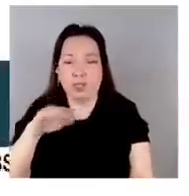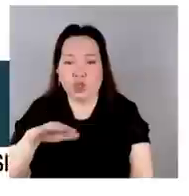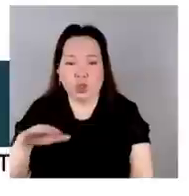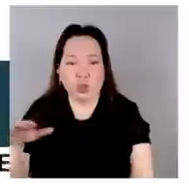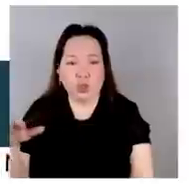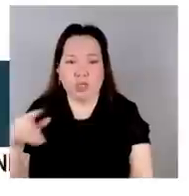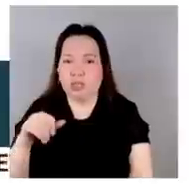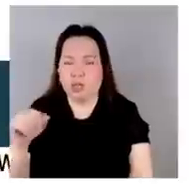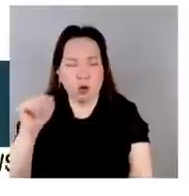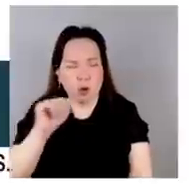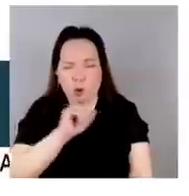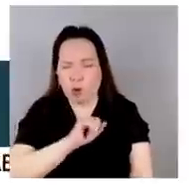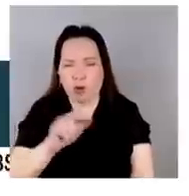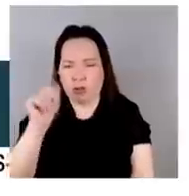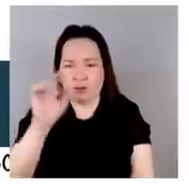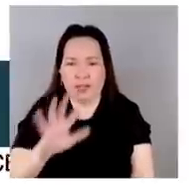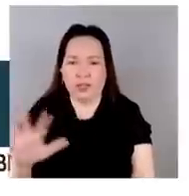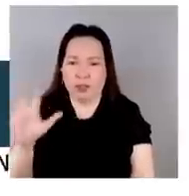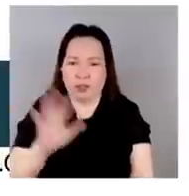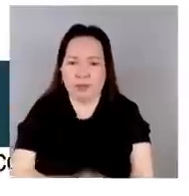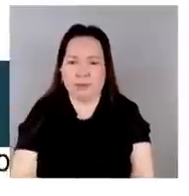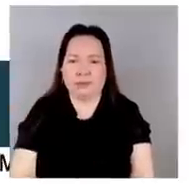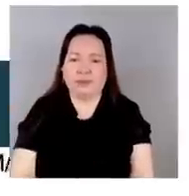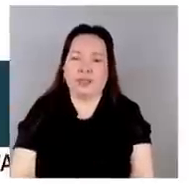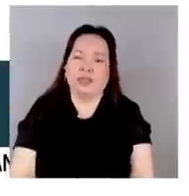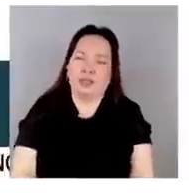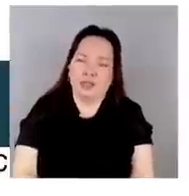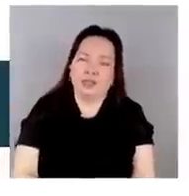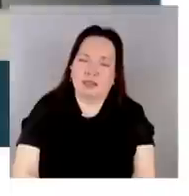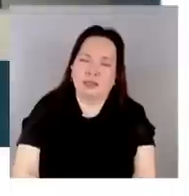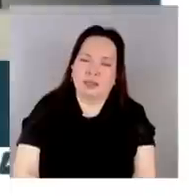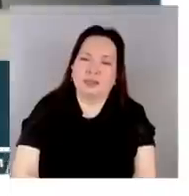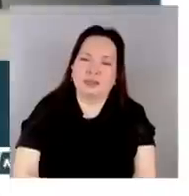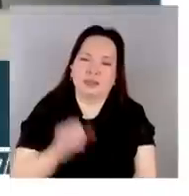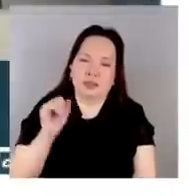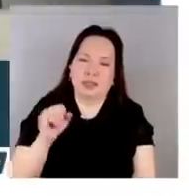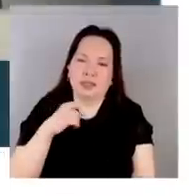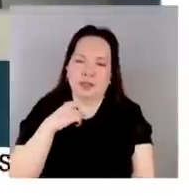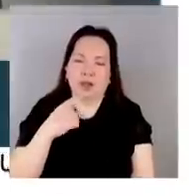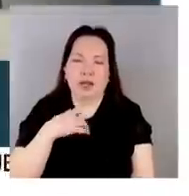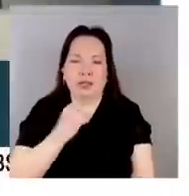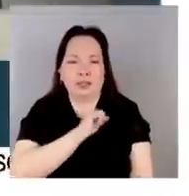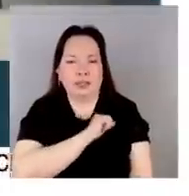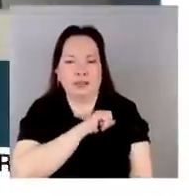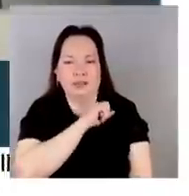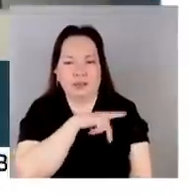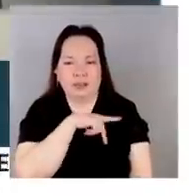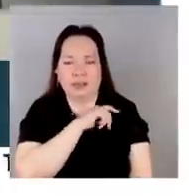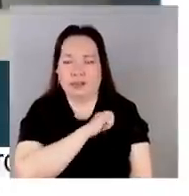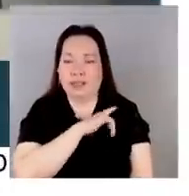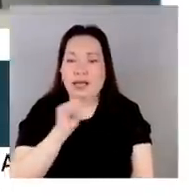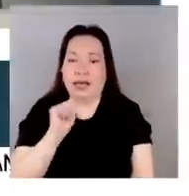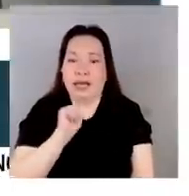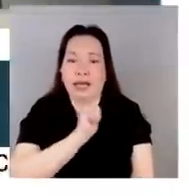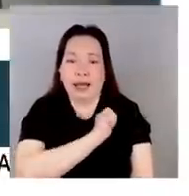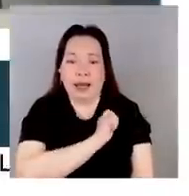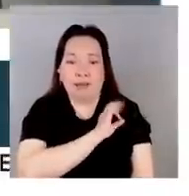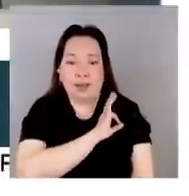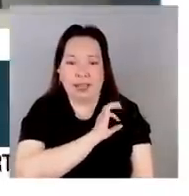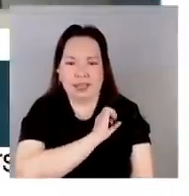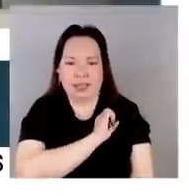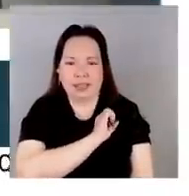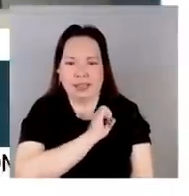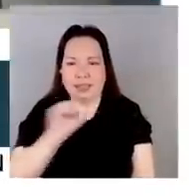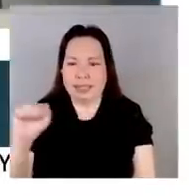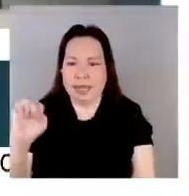of Asia? Elaine. Yeah, well, I mean, I also didn't mention Afghanistan when I gave my roundup of the region. But, you know, Afghanistan is the